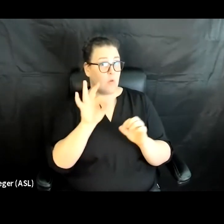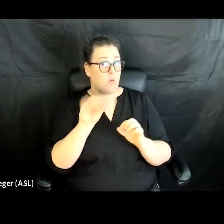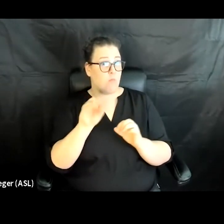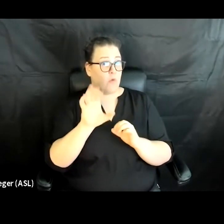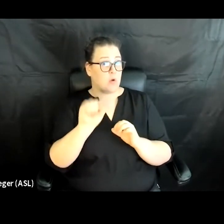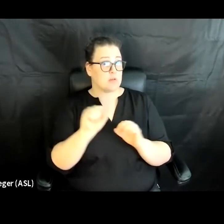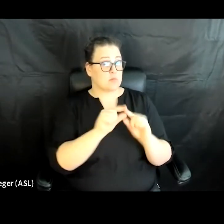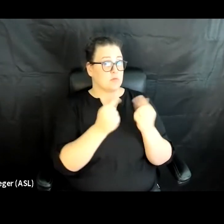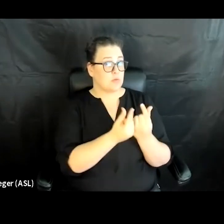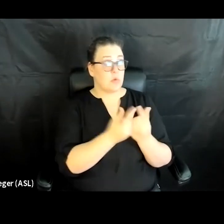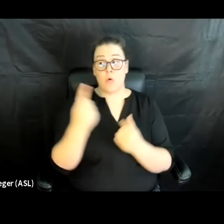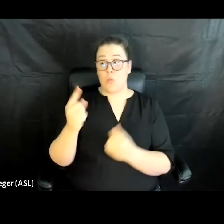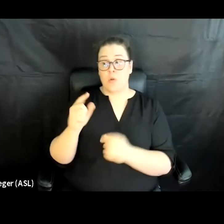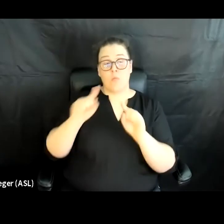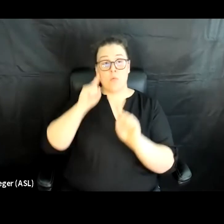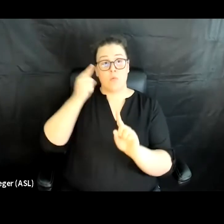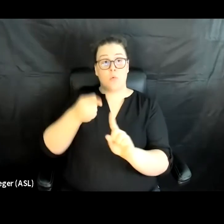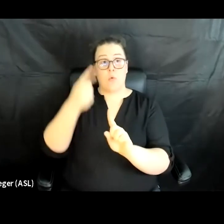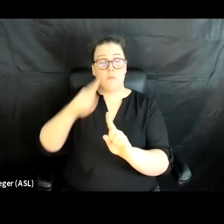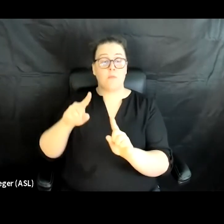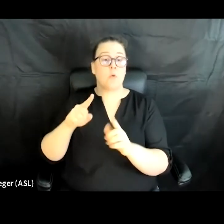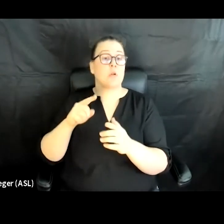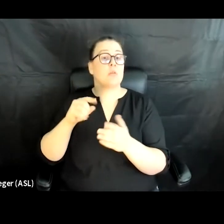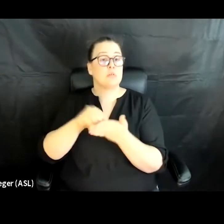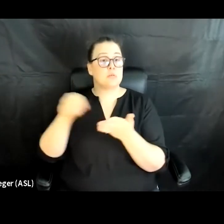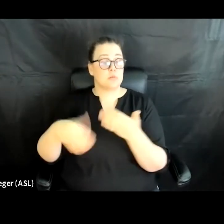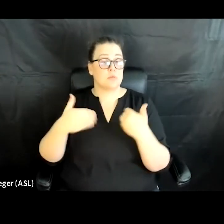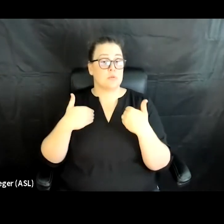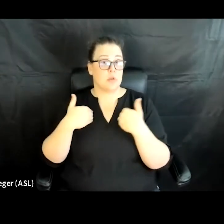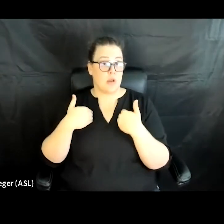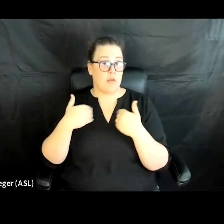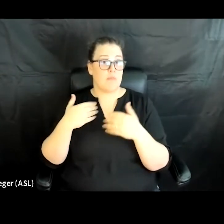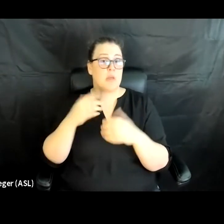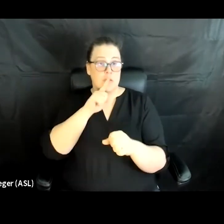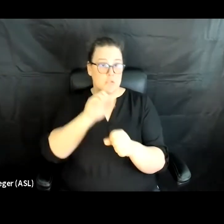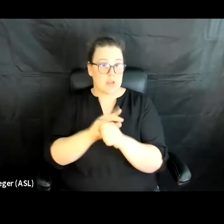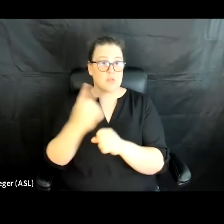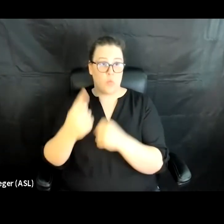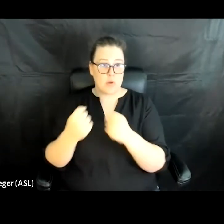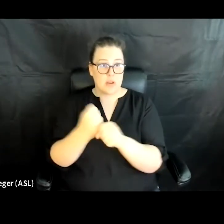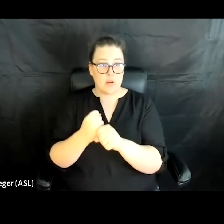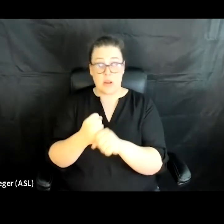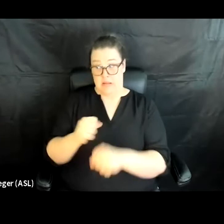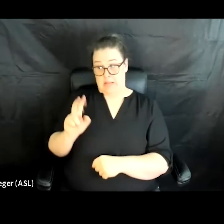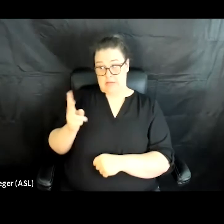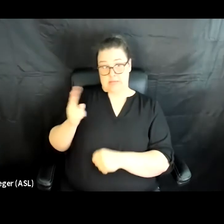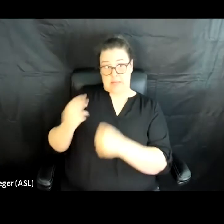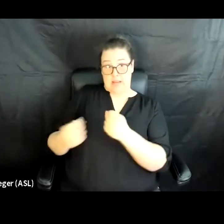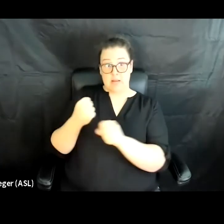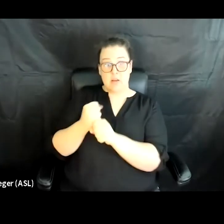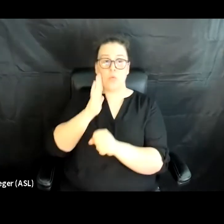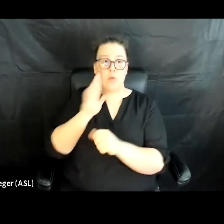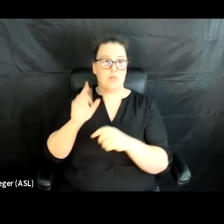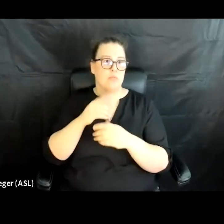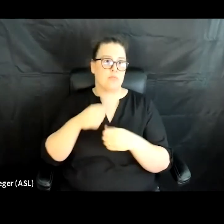the program is to have students be committed to a year at their agencies. And then in year 2, we provide significant